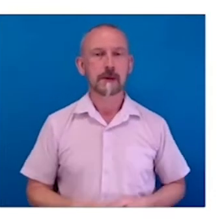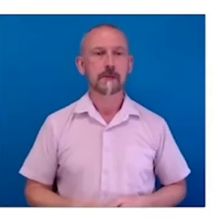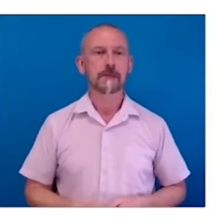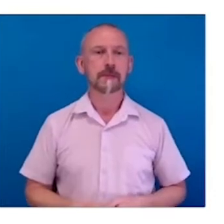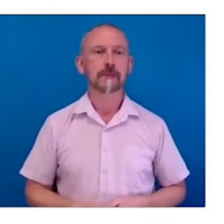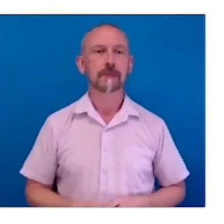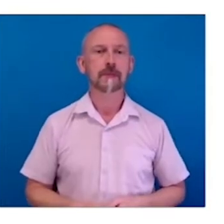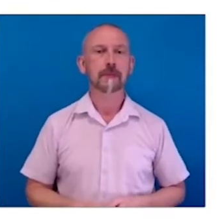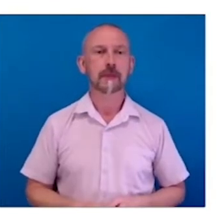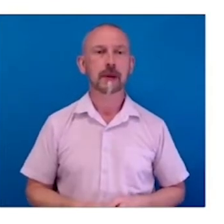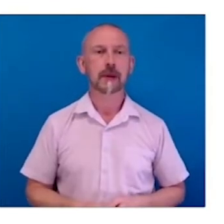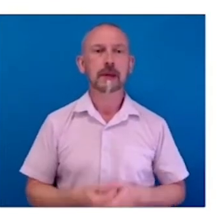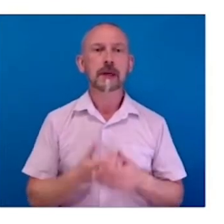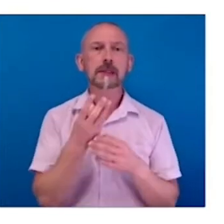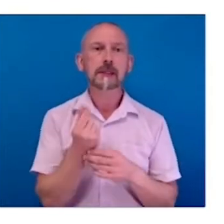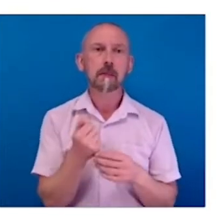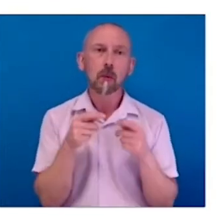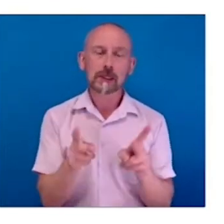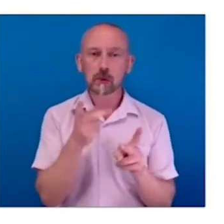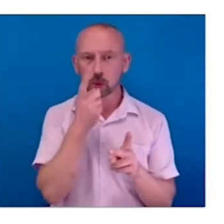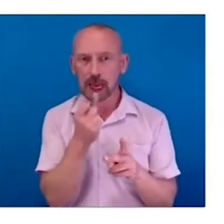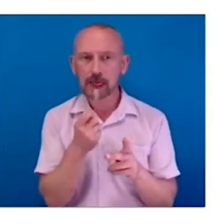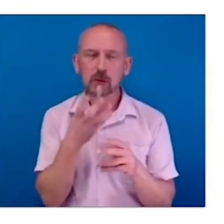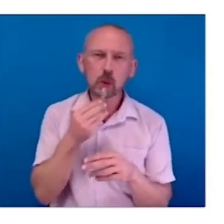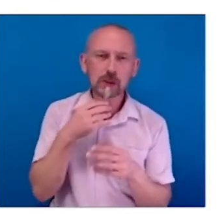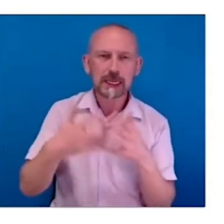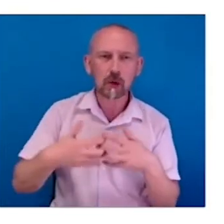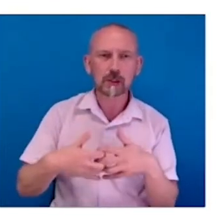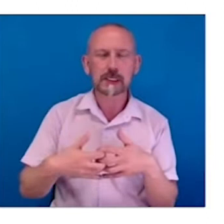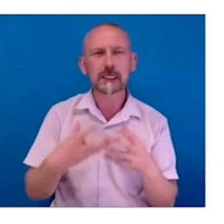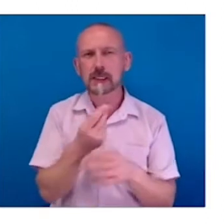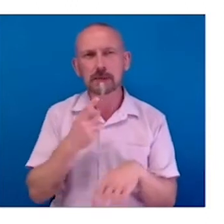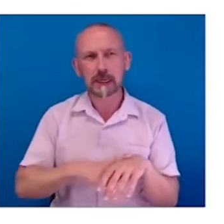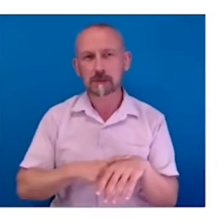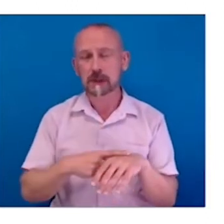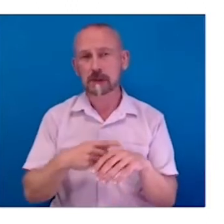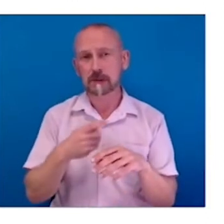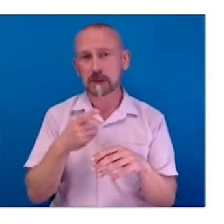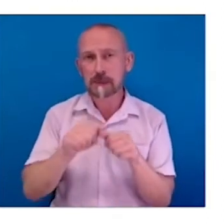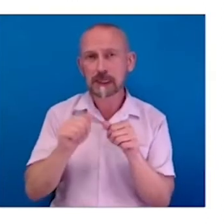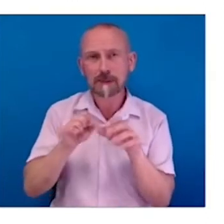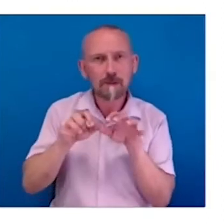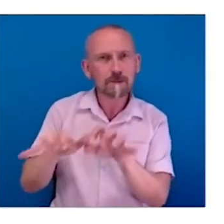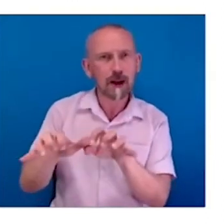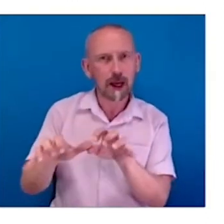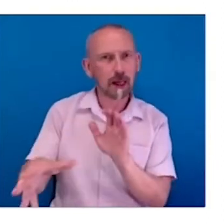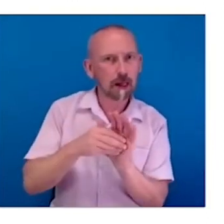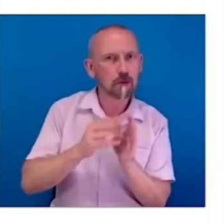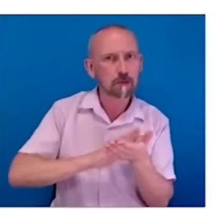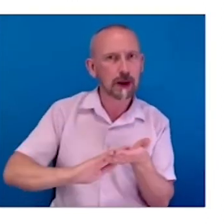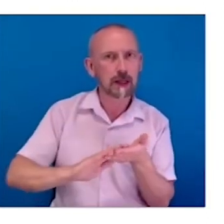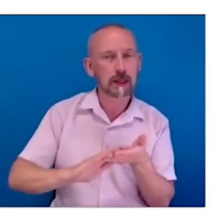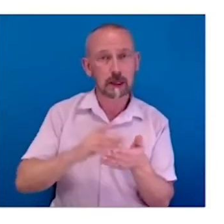of a digital Braille music file could have significant advantages for both student and teacher. We have